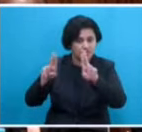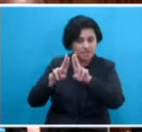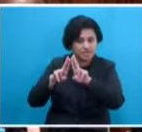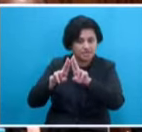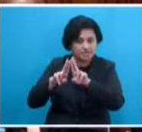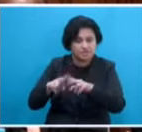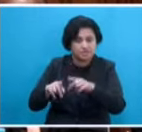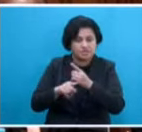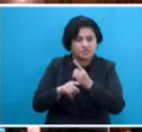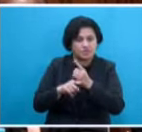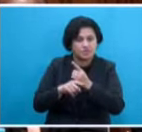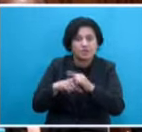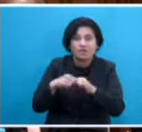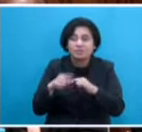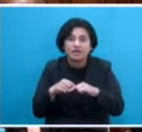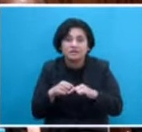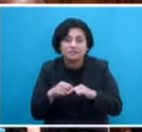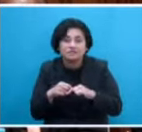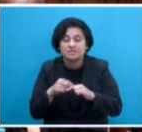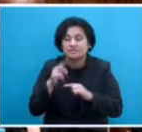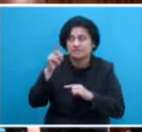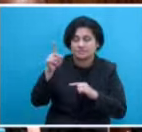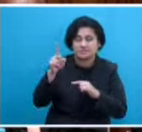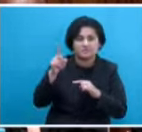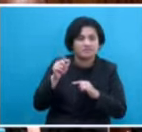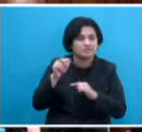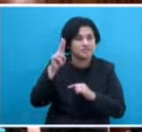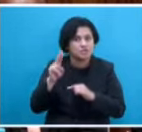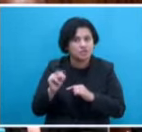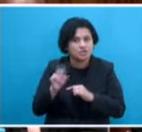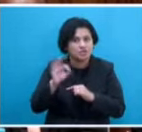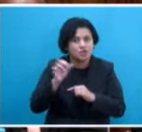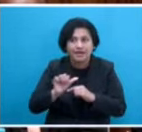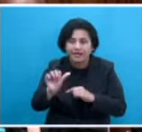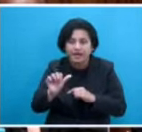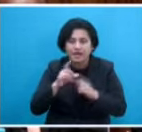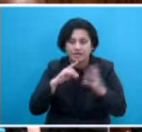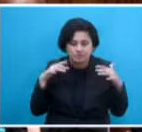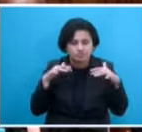trade unions the right to rally and assemble. Listen, Minister,